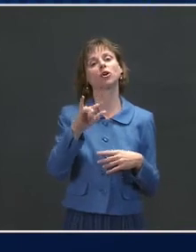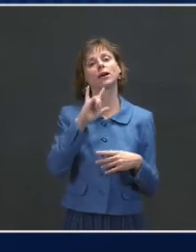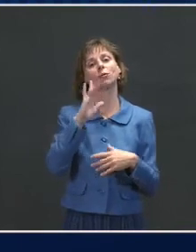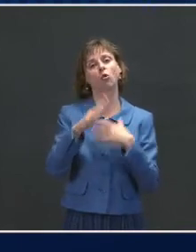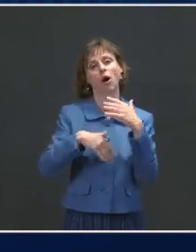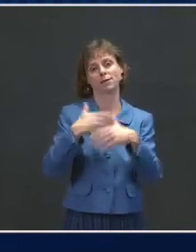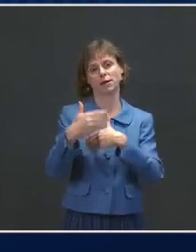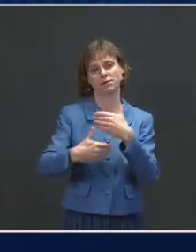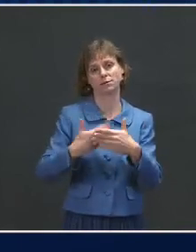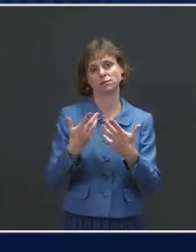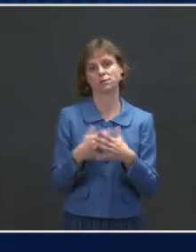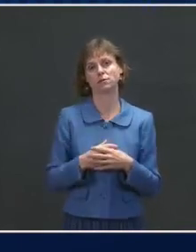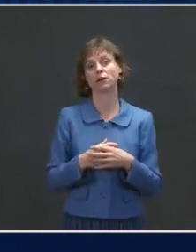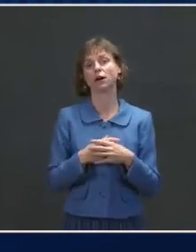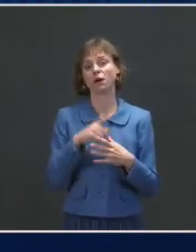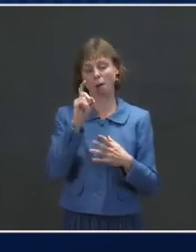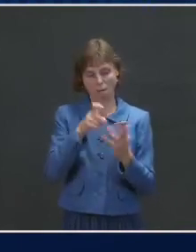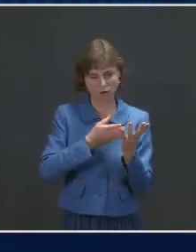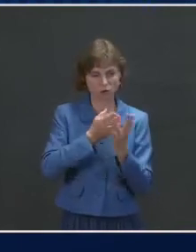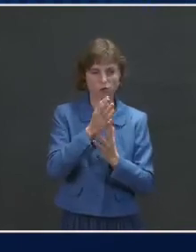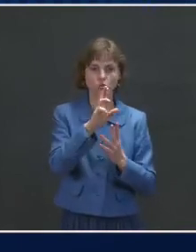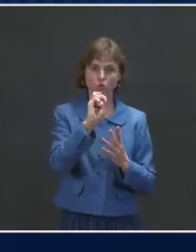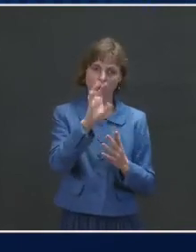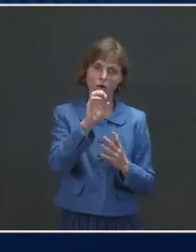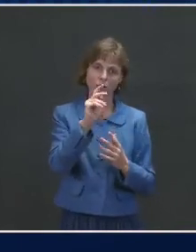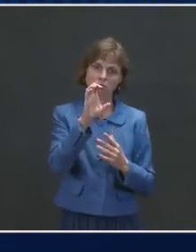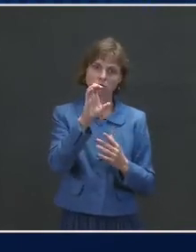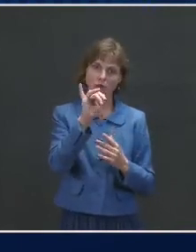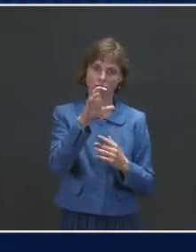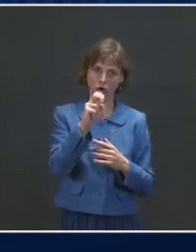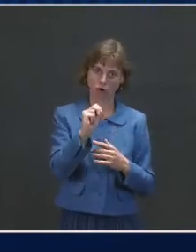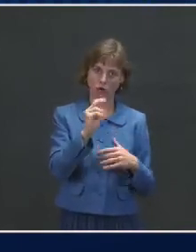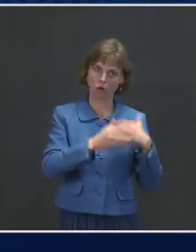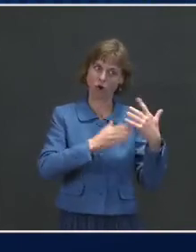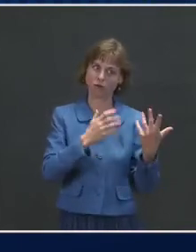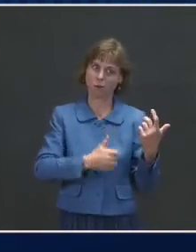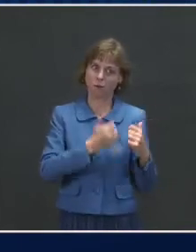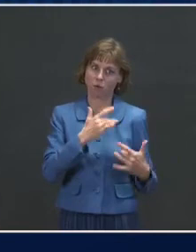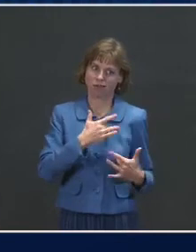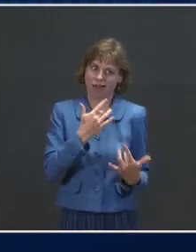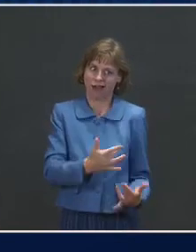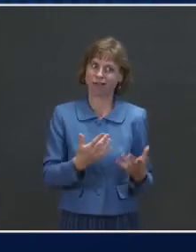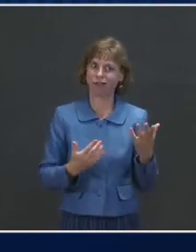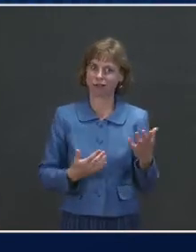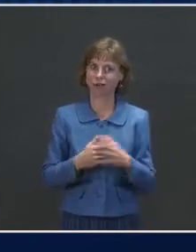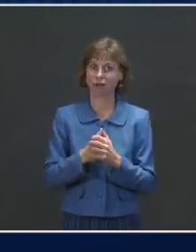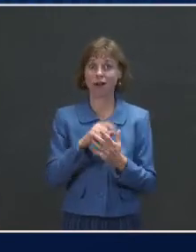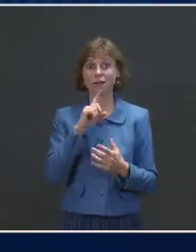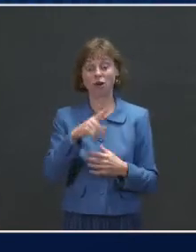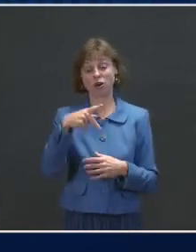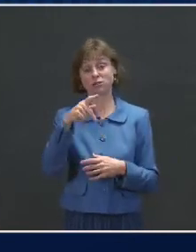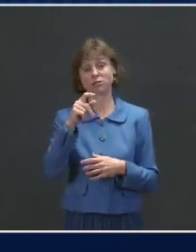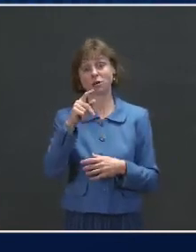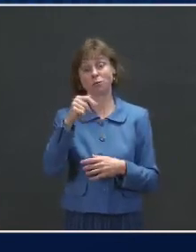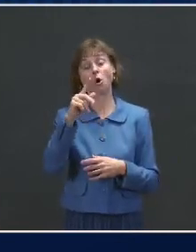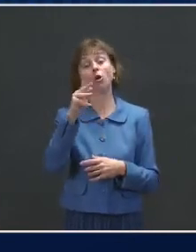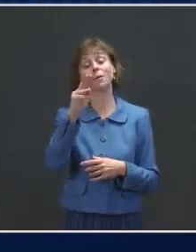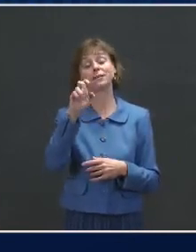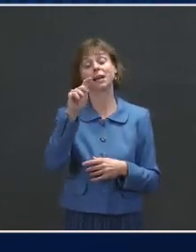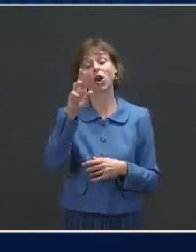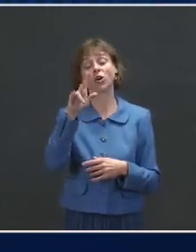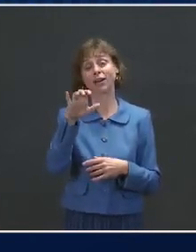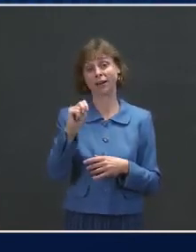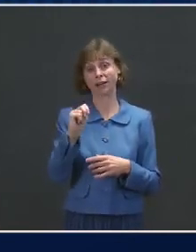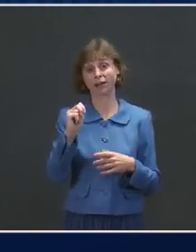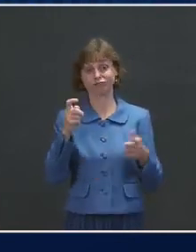at this point is through a reconciliation process. There is a parliamentarian who will make decisions about what can end up in a